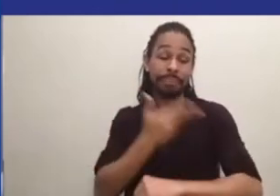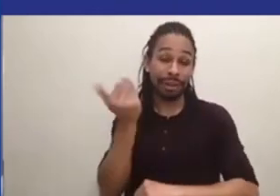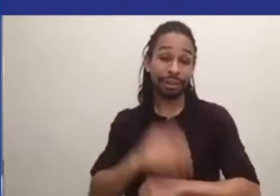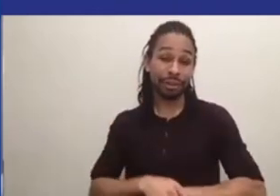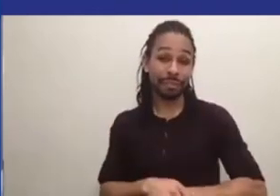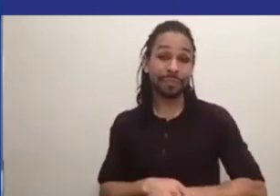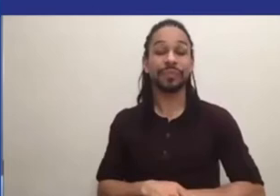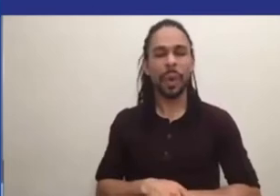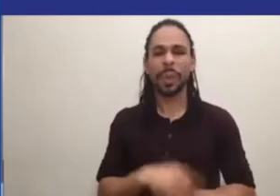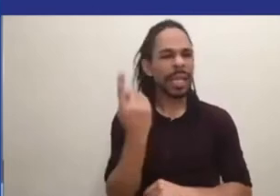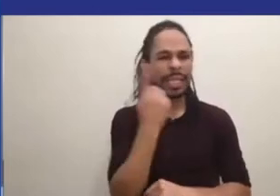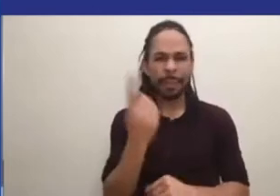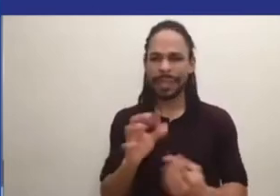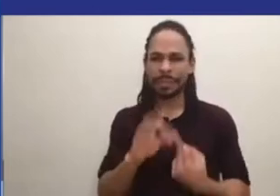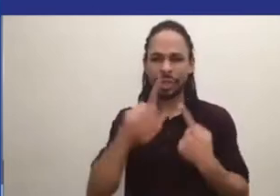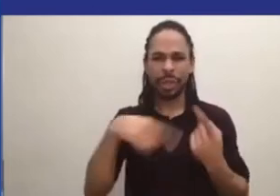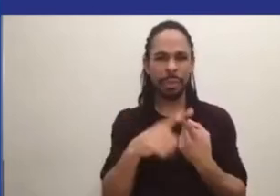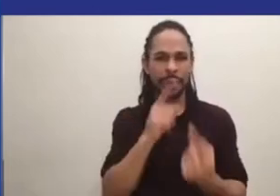Ladies that I just see